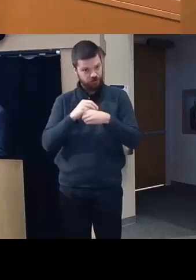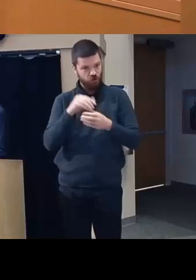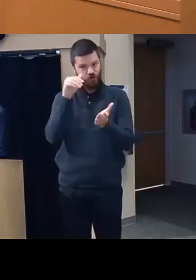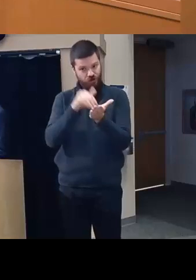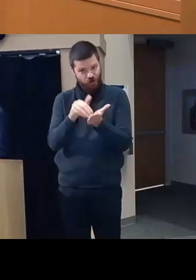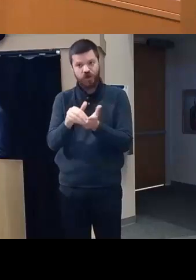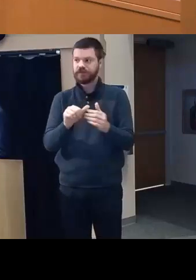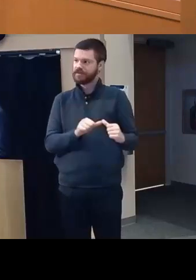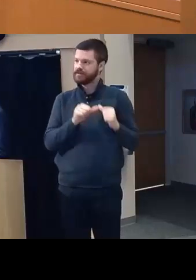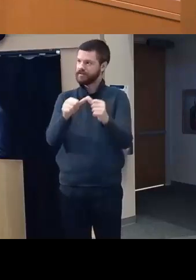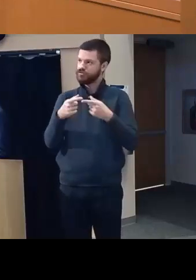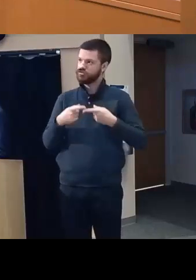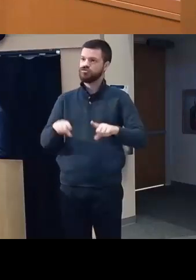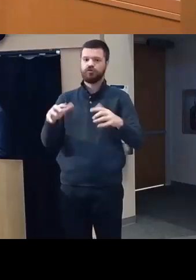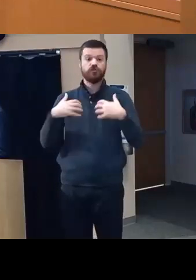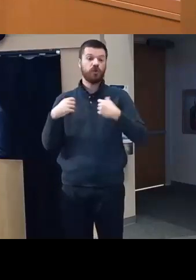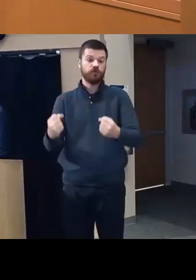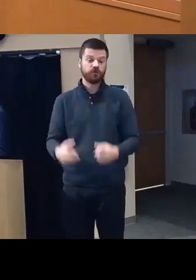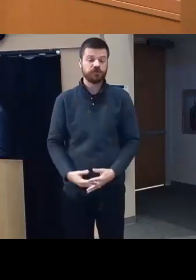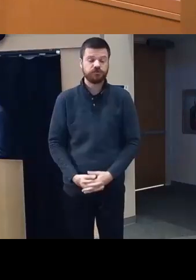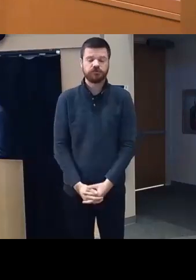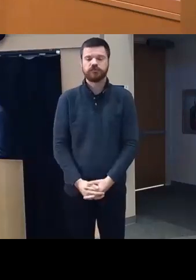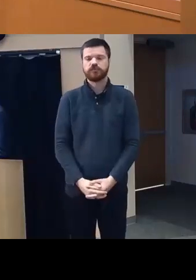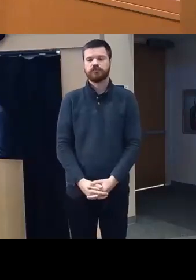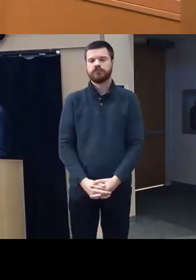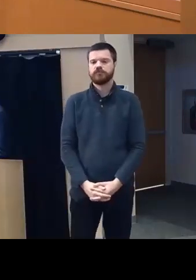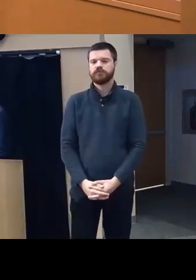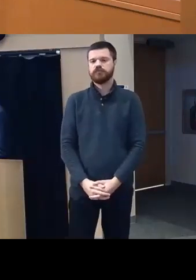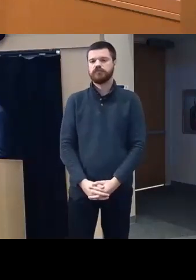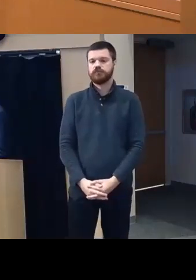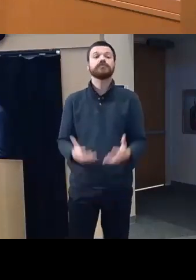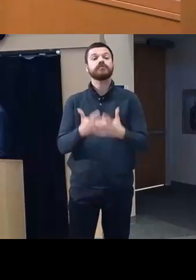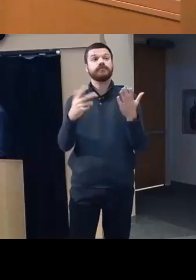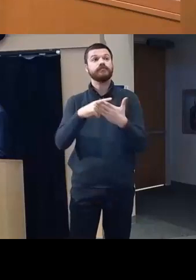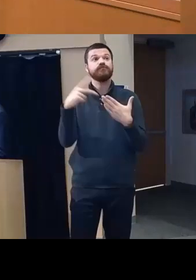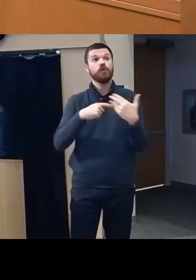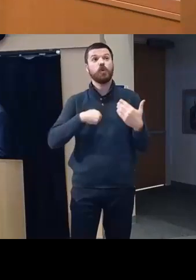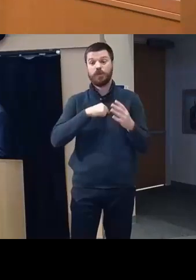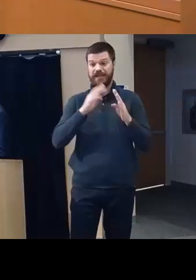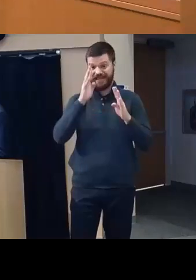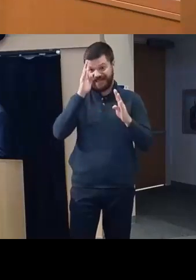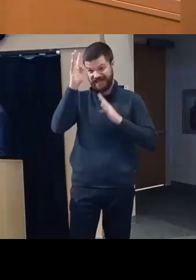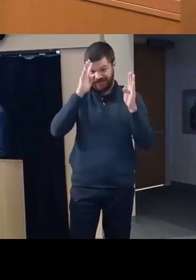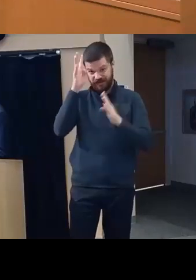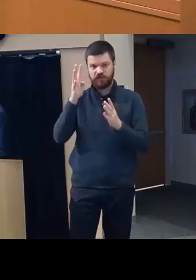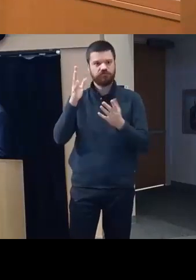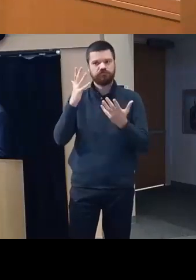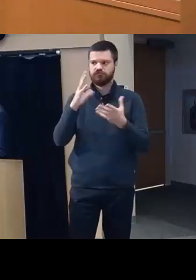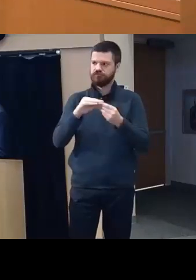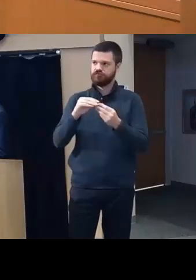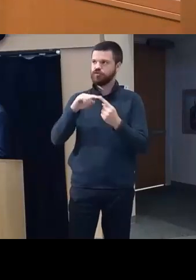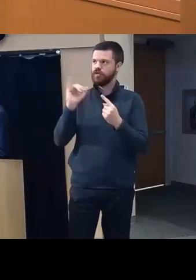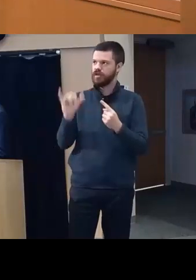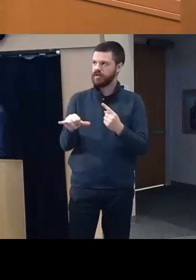continually along the course of their recovery. And a lot of the programs that we've developed in an innovative way really speak to that, from